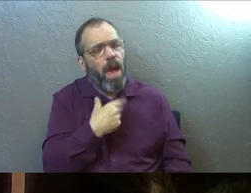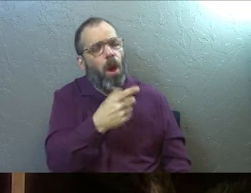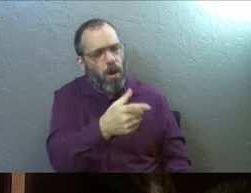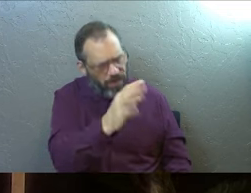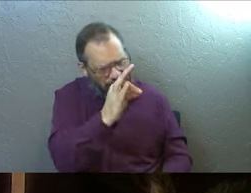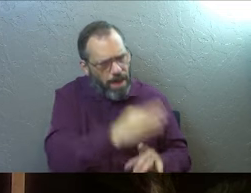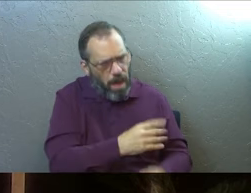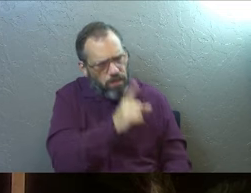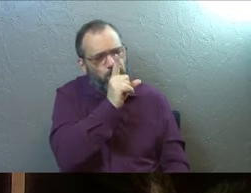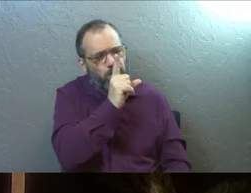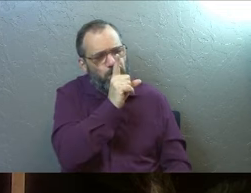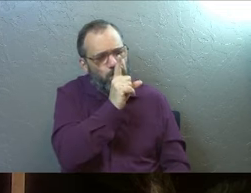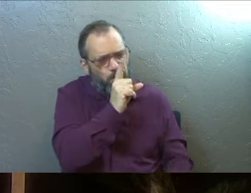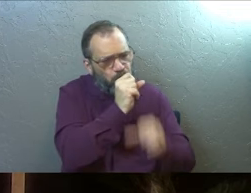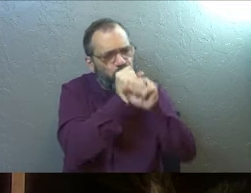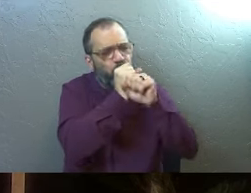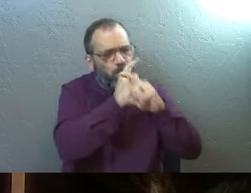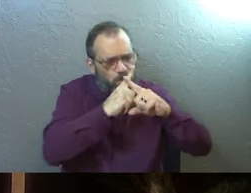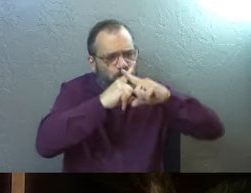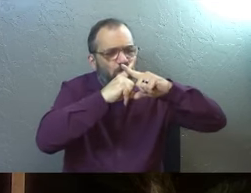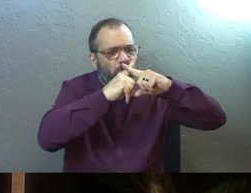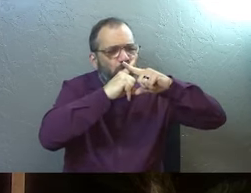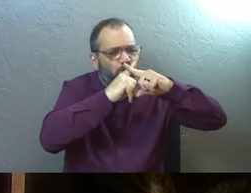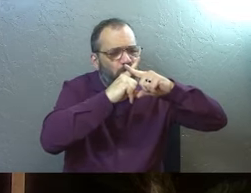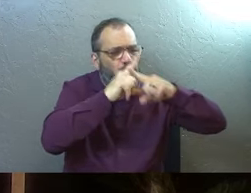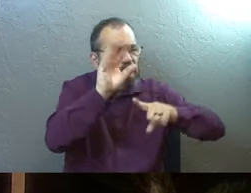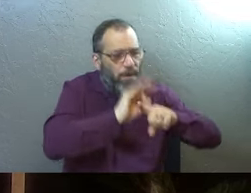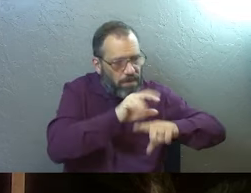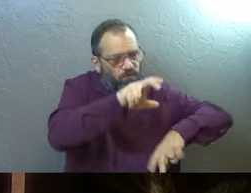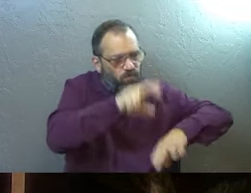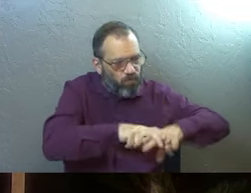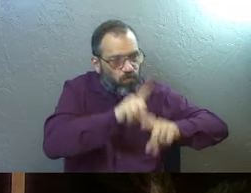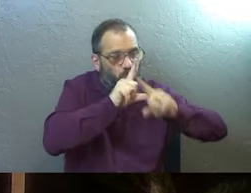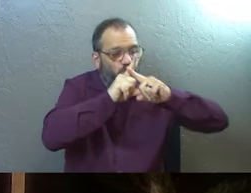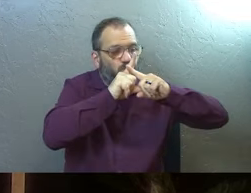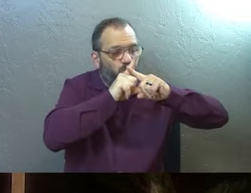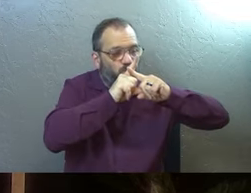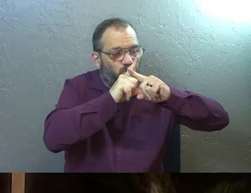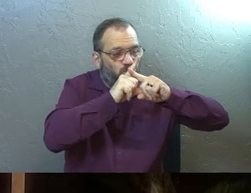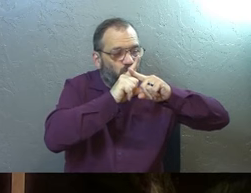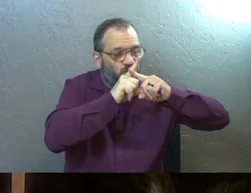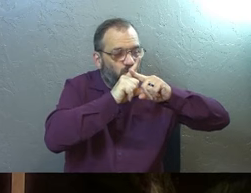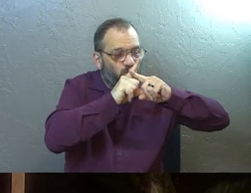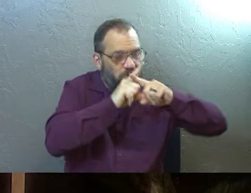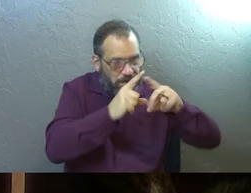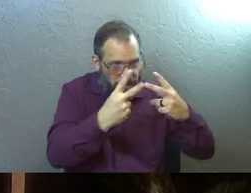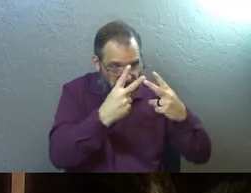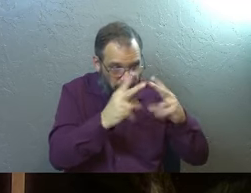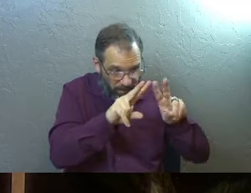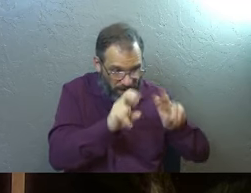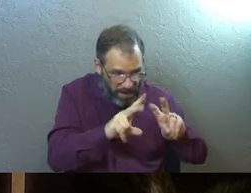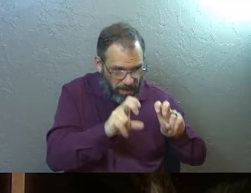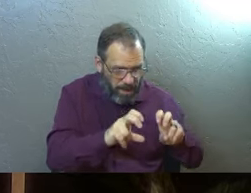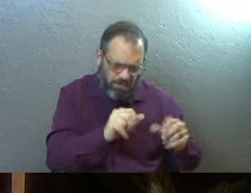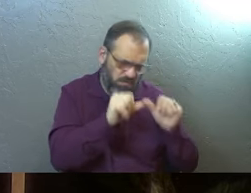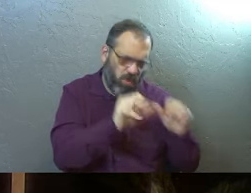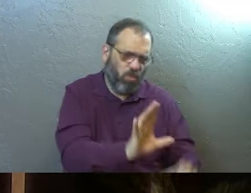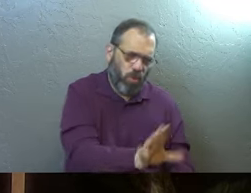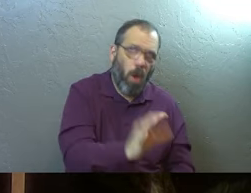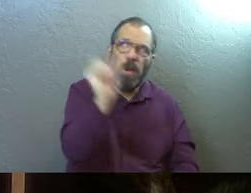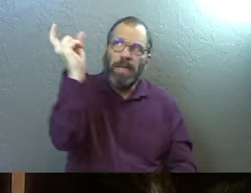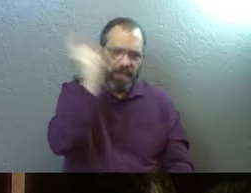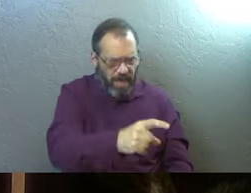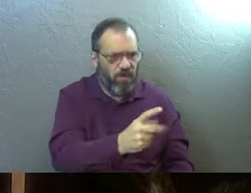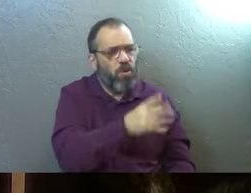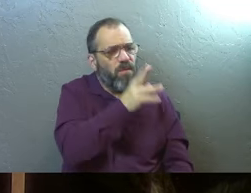ice for 9 months. No talking. You get to be silent. You get to sit on the sidelines, reevaluate things, but it's not permanent. God's